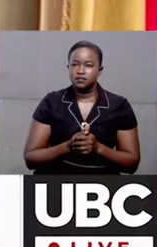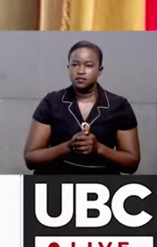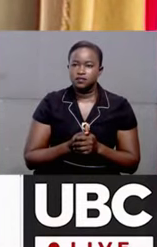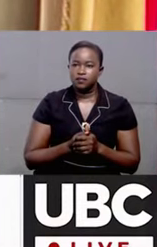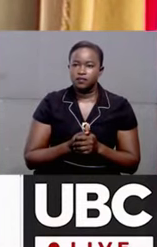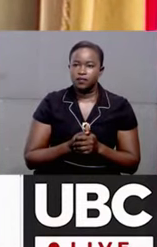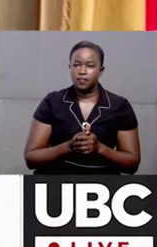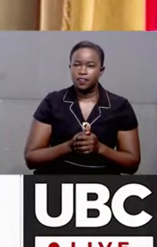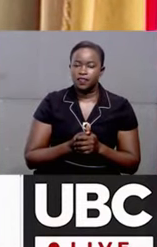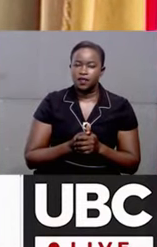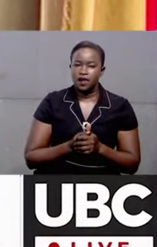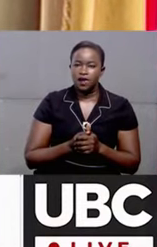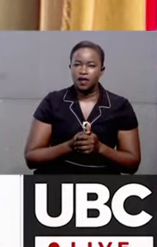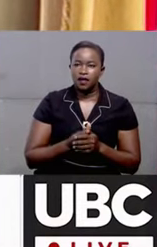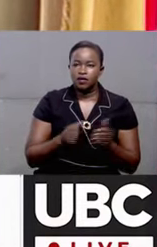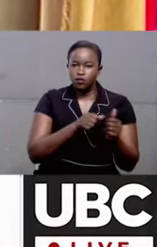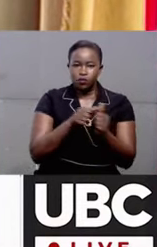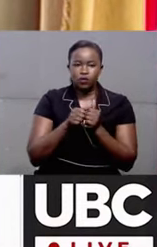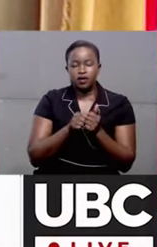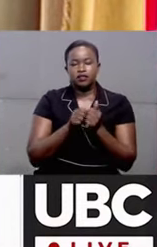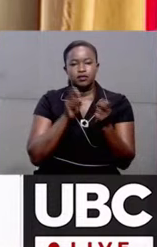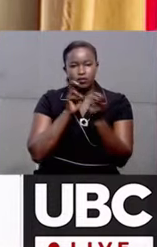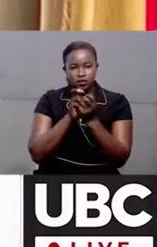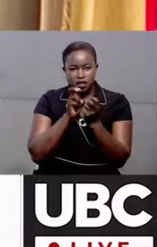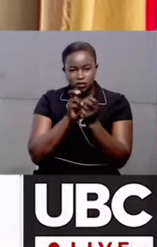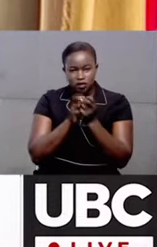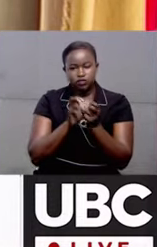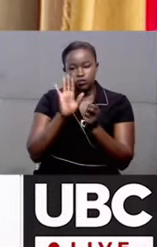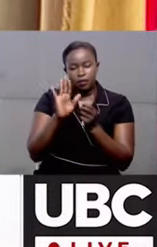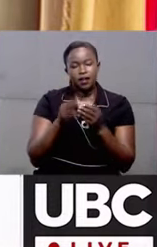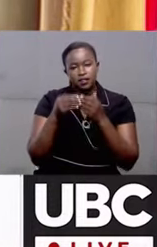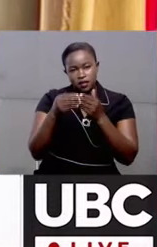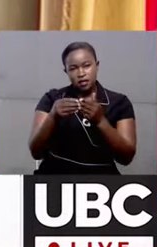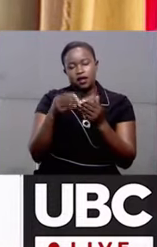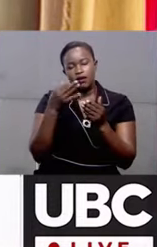And that is with a consultation with this leader of opposition.